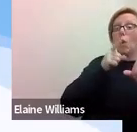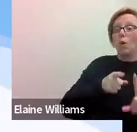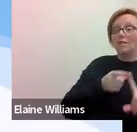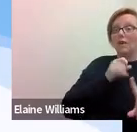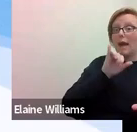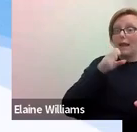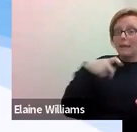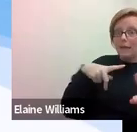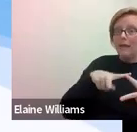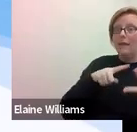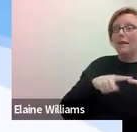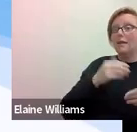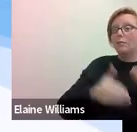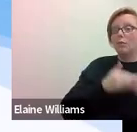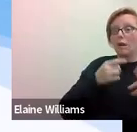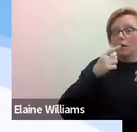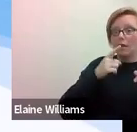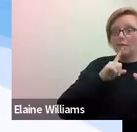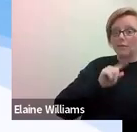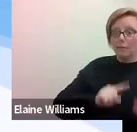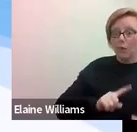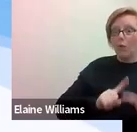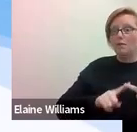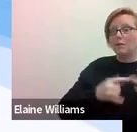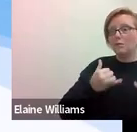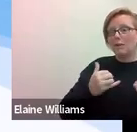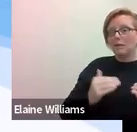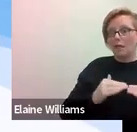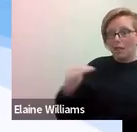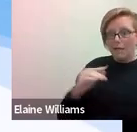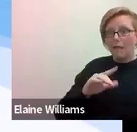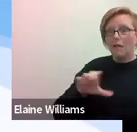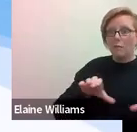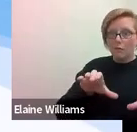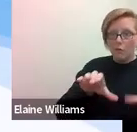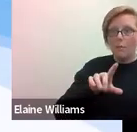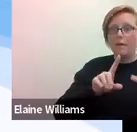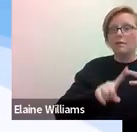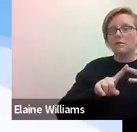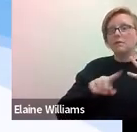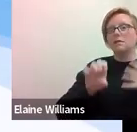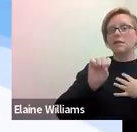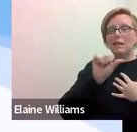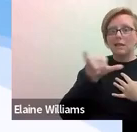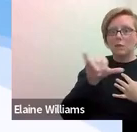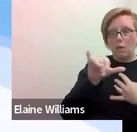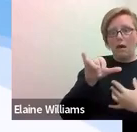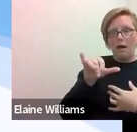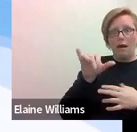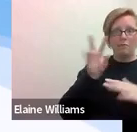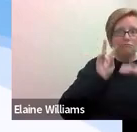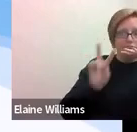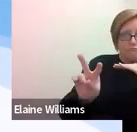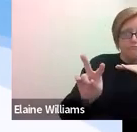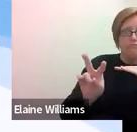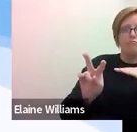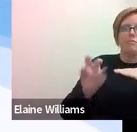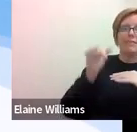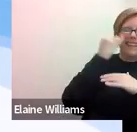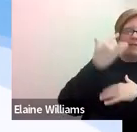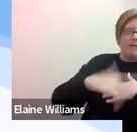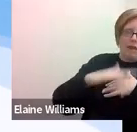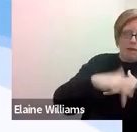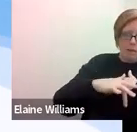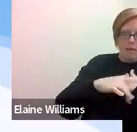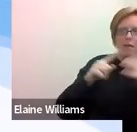current evaluations, present levels of performance, and anticipated extended school year information if that's available. And then updated information